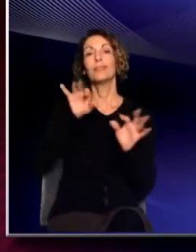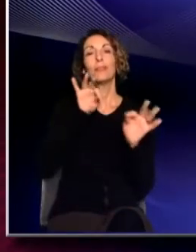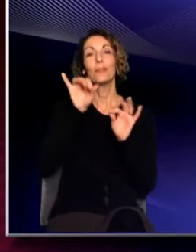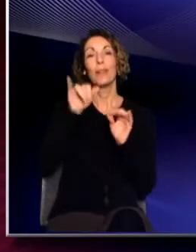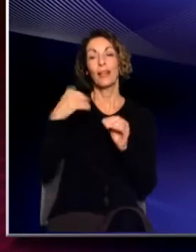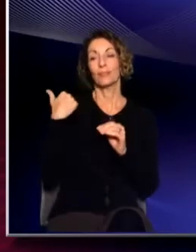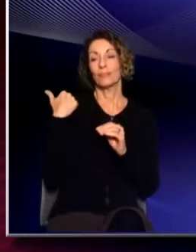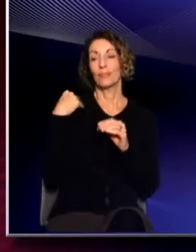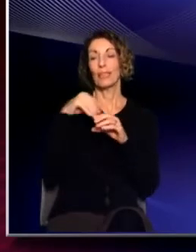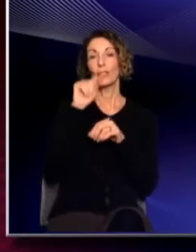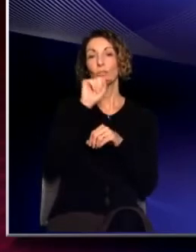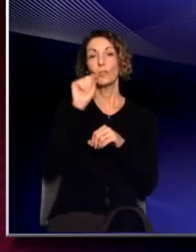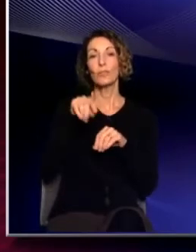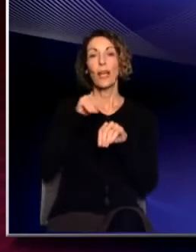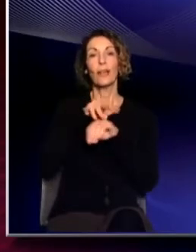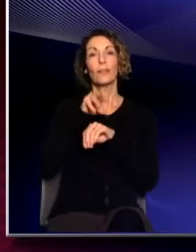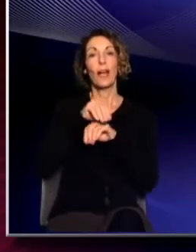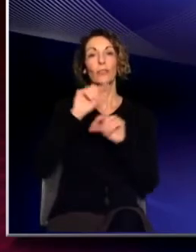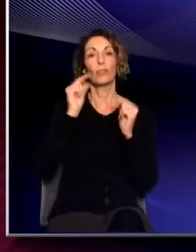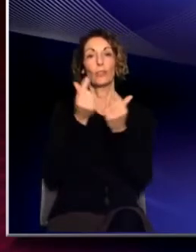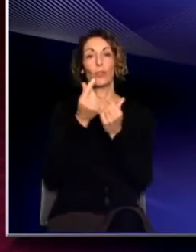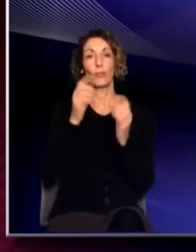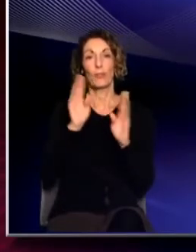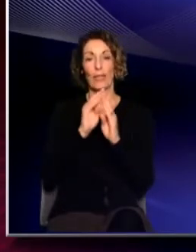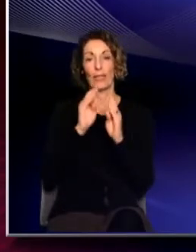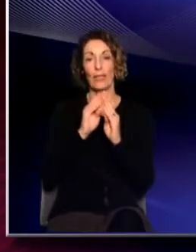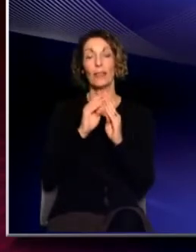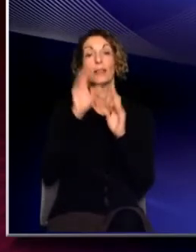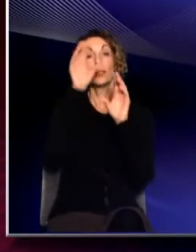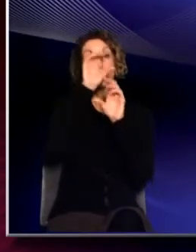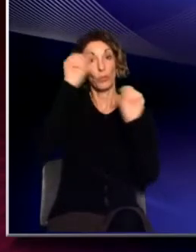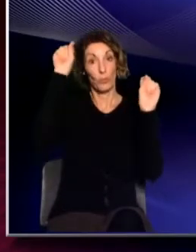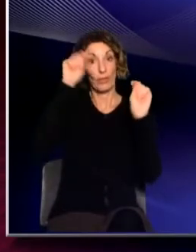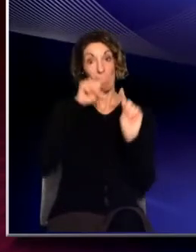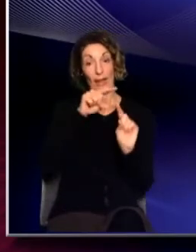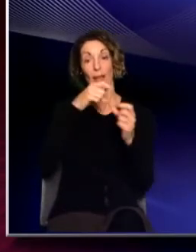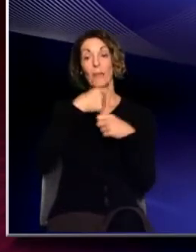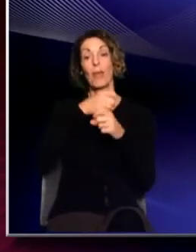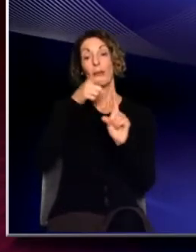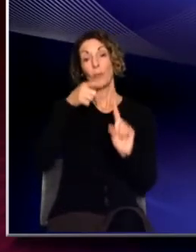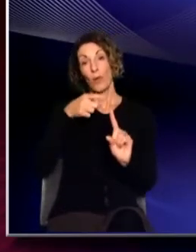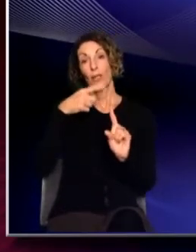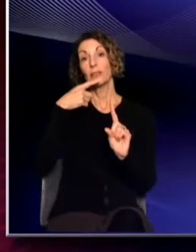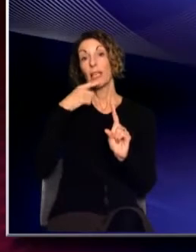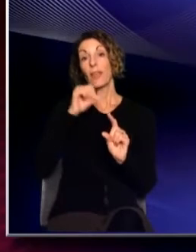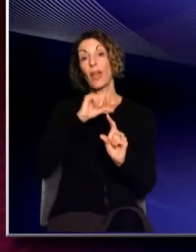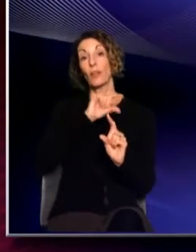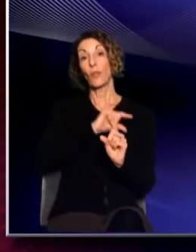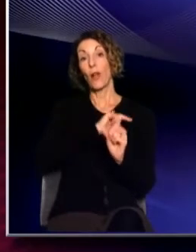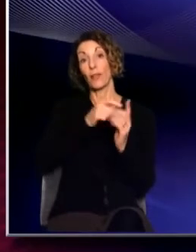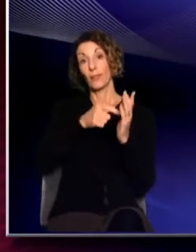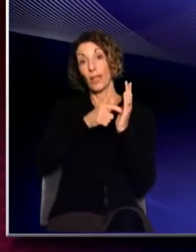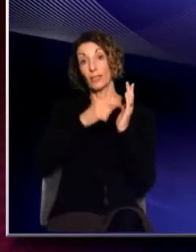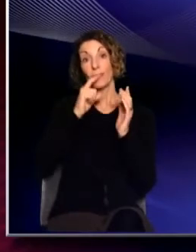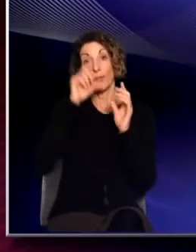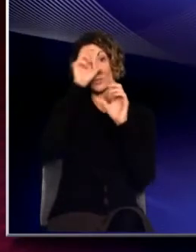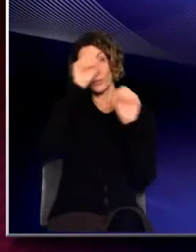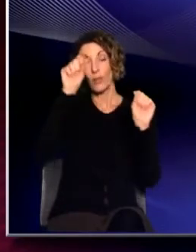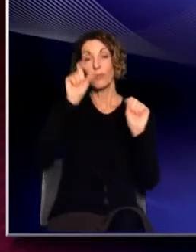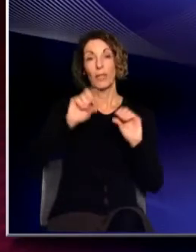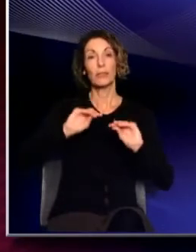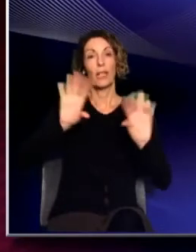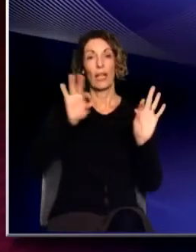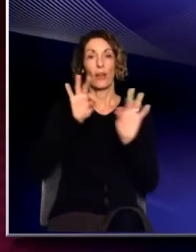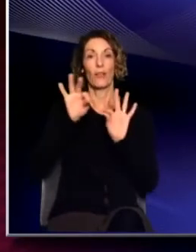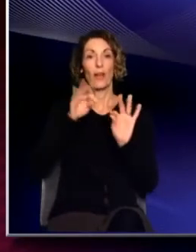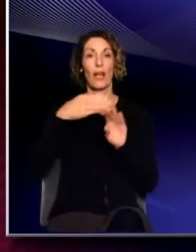meeting. Superintendent Reichman made her point that the qualification for the superintendent must be clarified